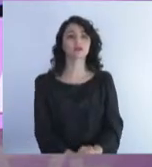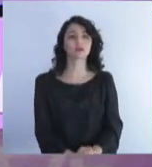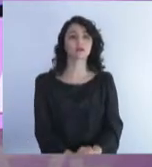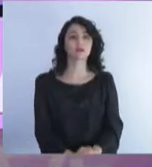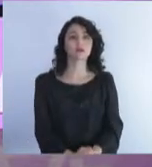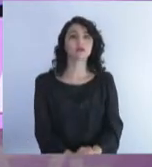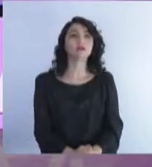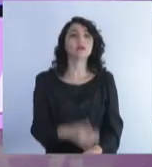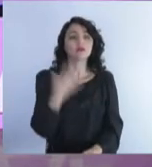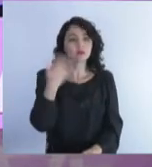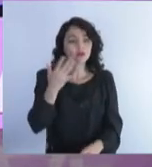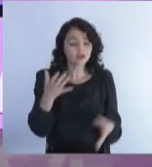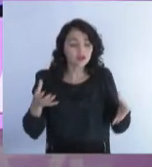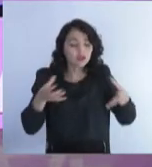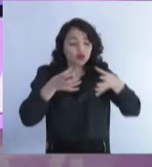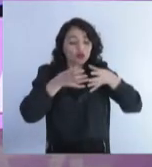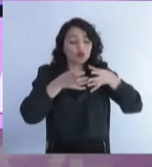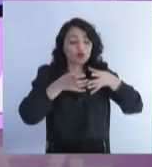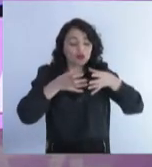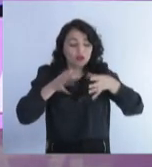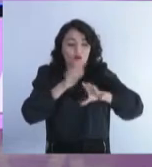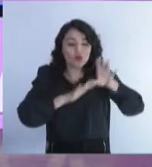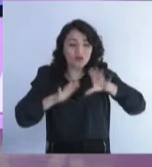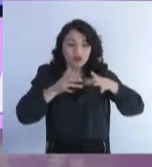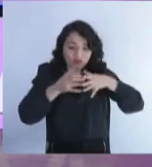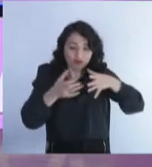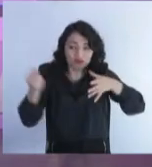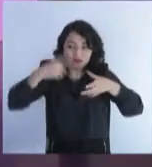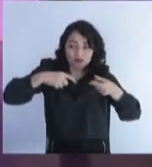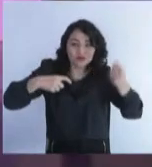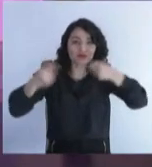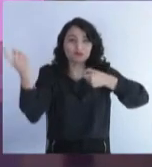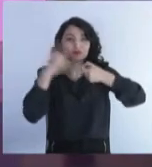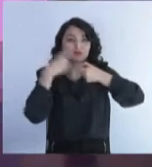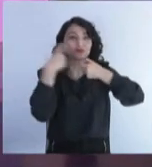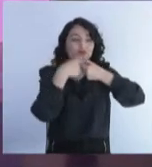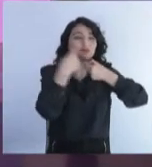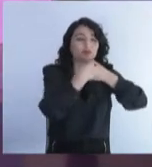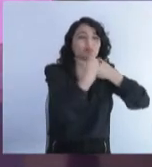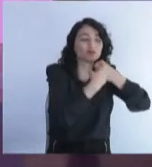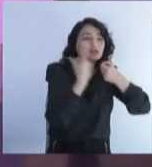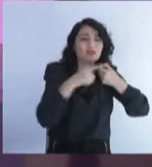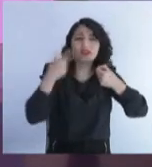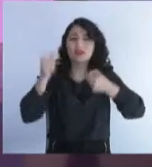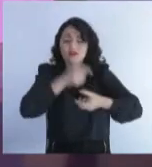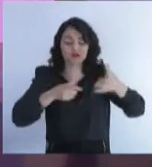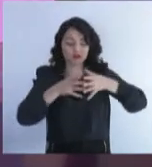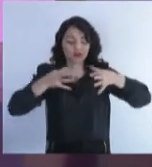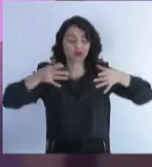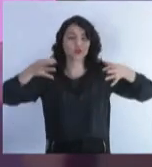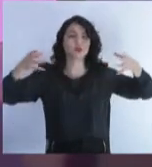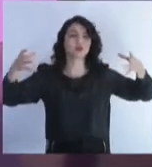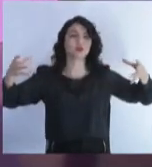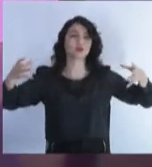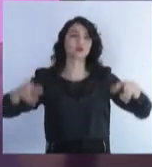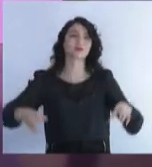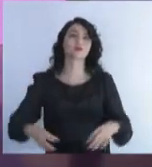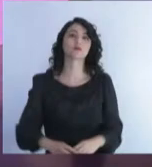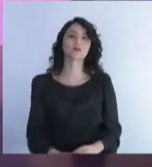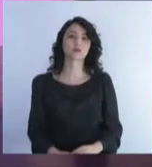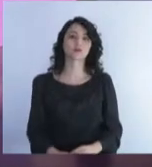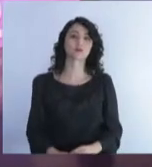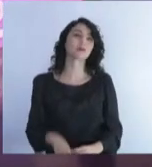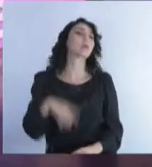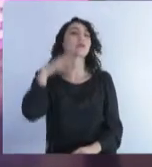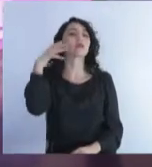why I introduced the circle of caring. That's why it makes such a difference to tune